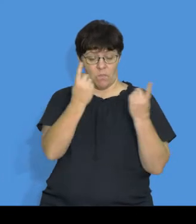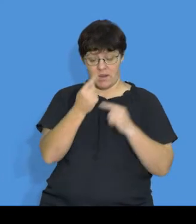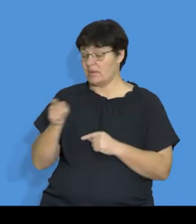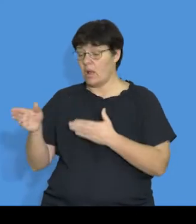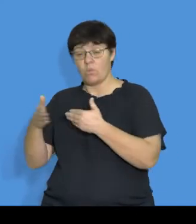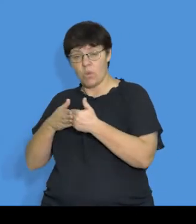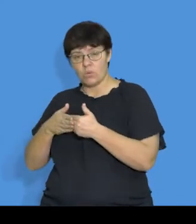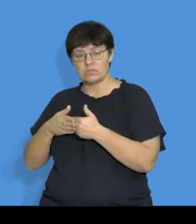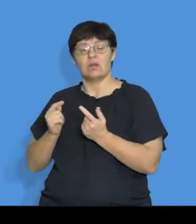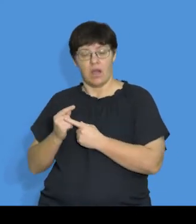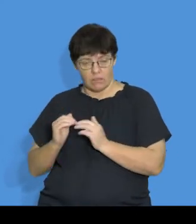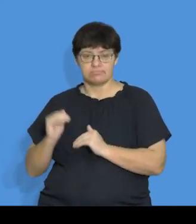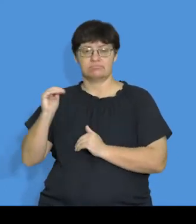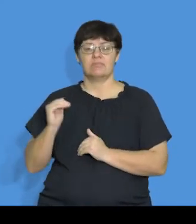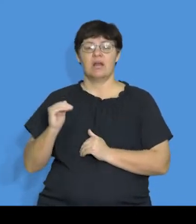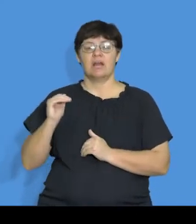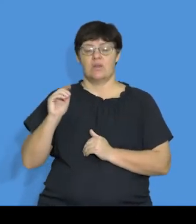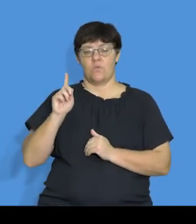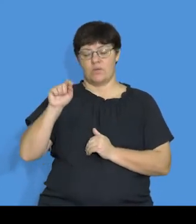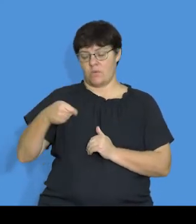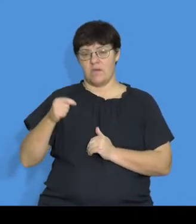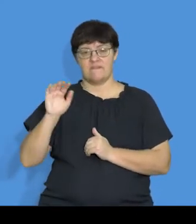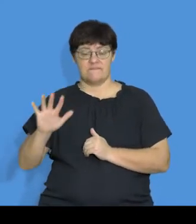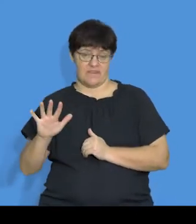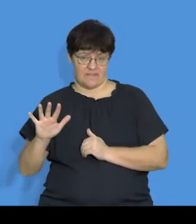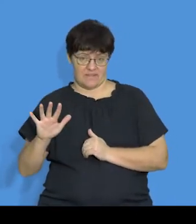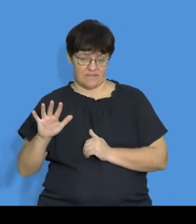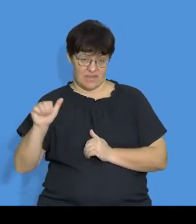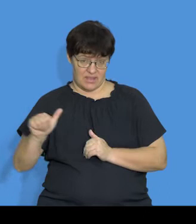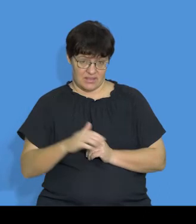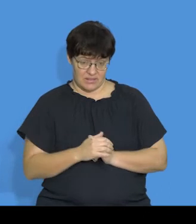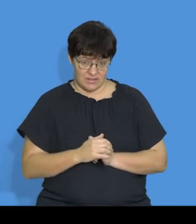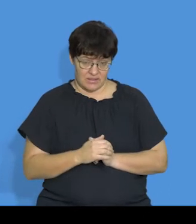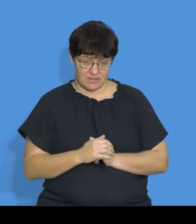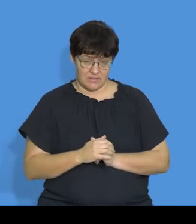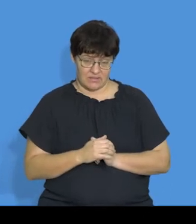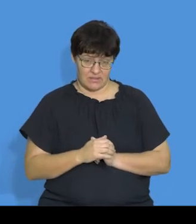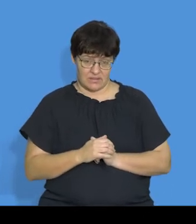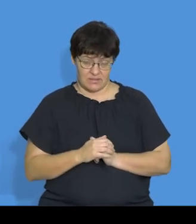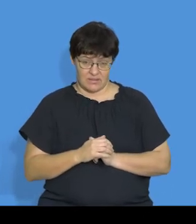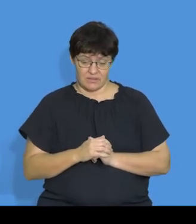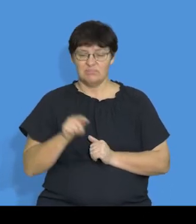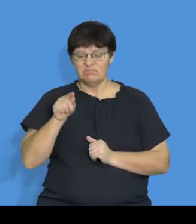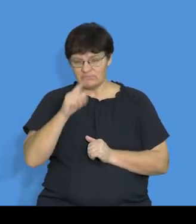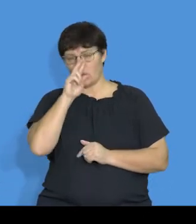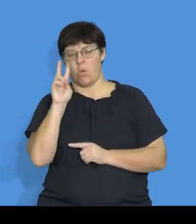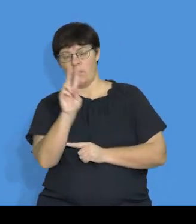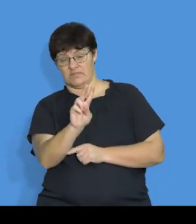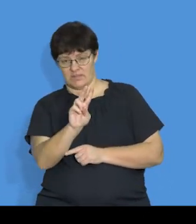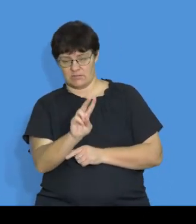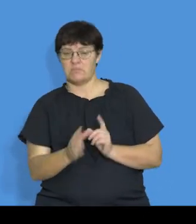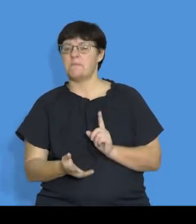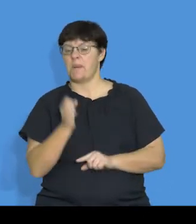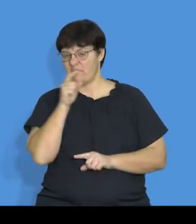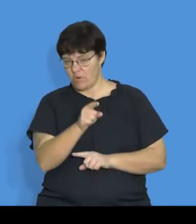When we close, now there is current in the circuit of 1.5 amperes. Right, these are just observations that we made from